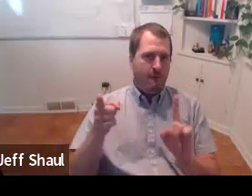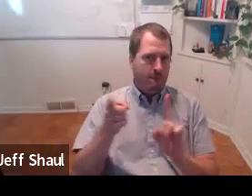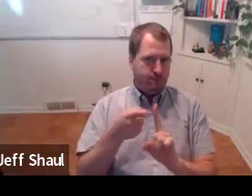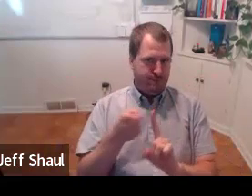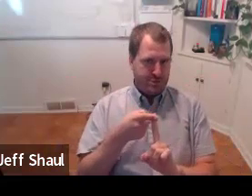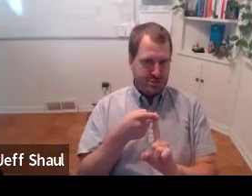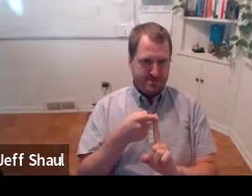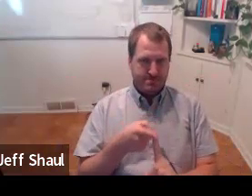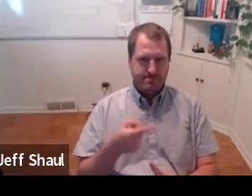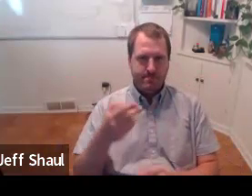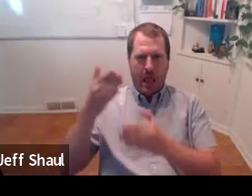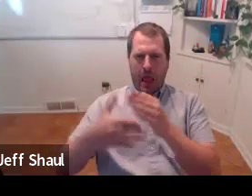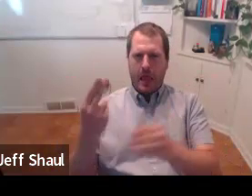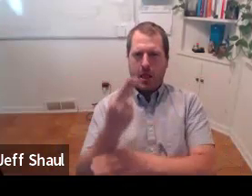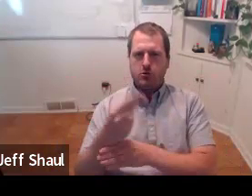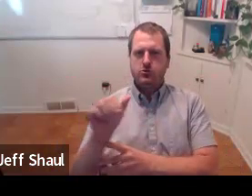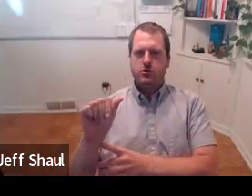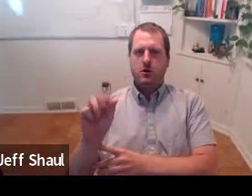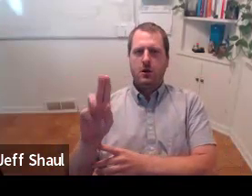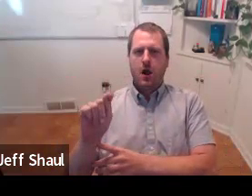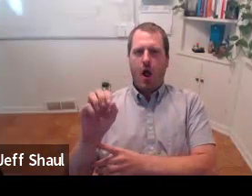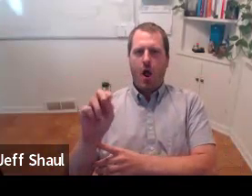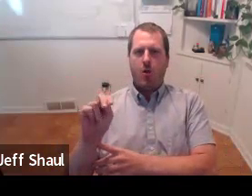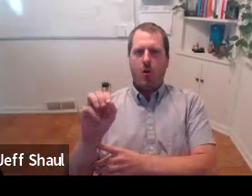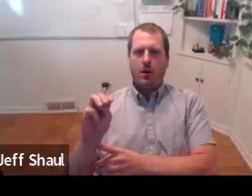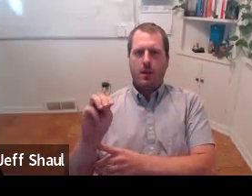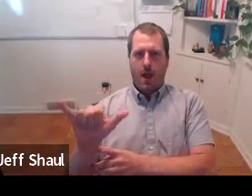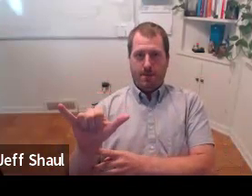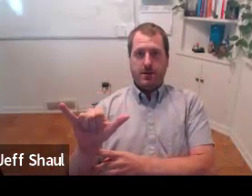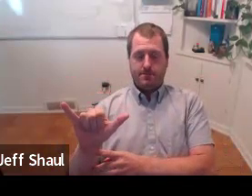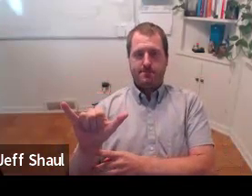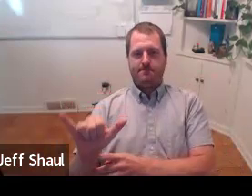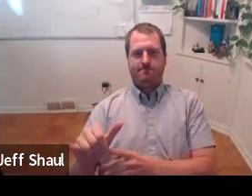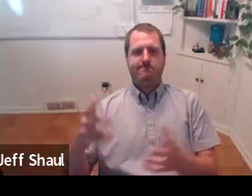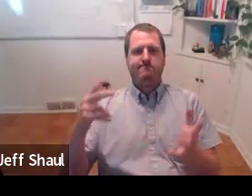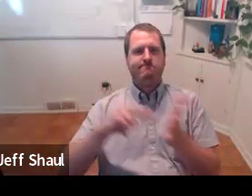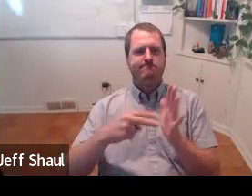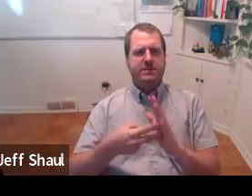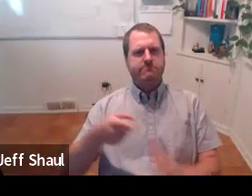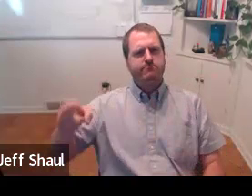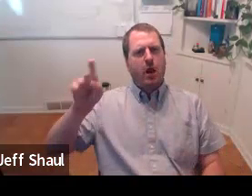the signing community. First of all, the user autonomy.